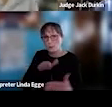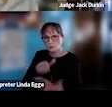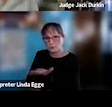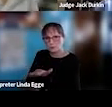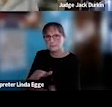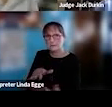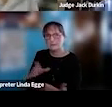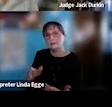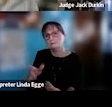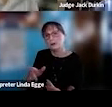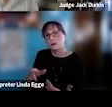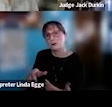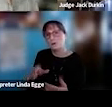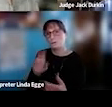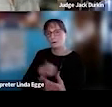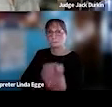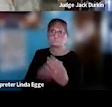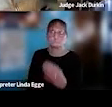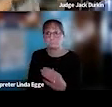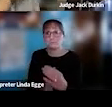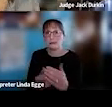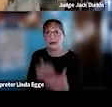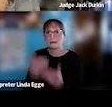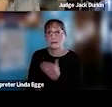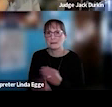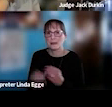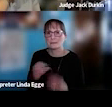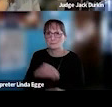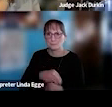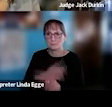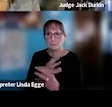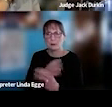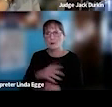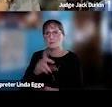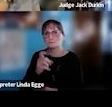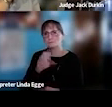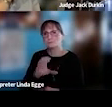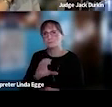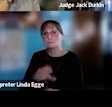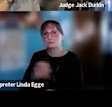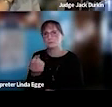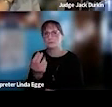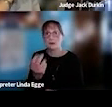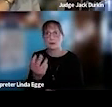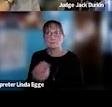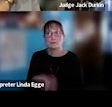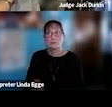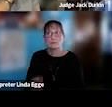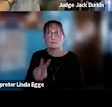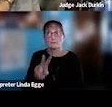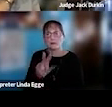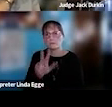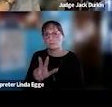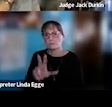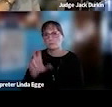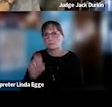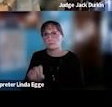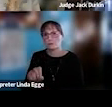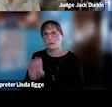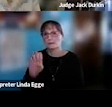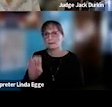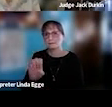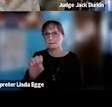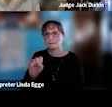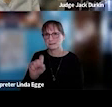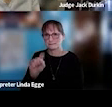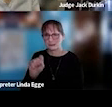going to do a deep dive into that in our next webinar on December 12th at 3:30 p.m. Eastern time. So please do